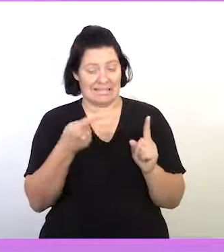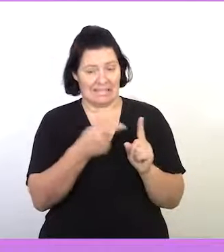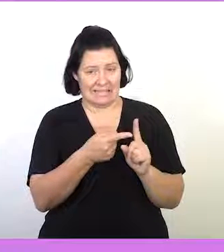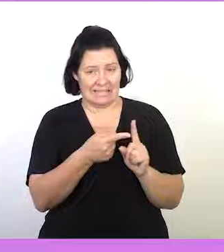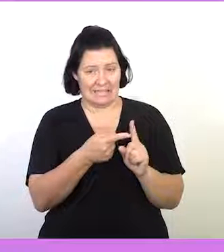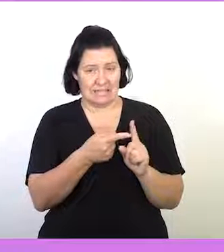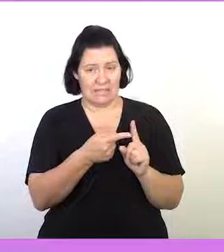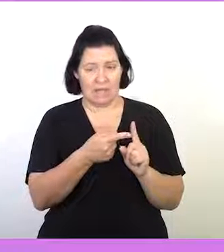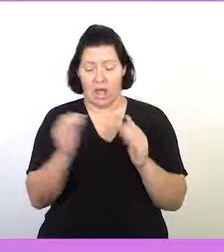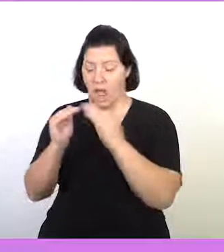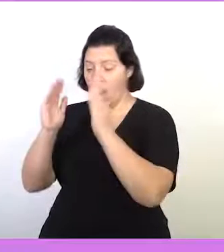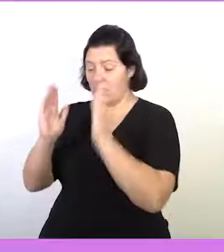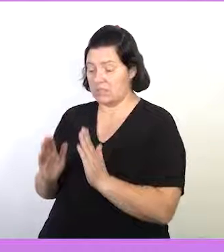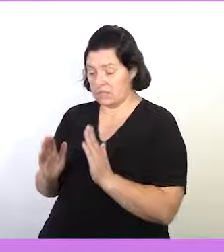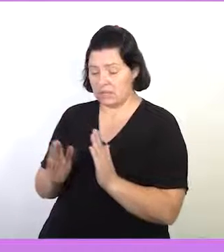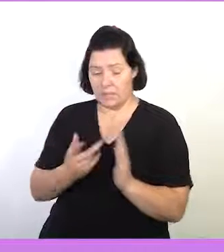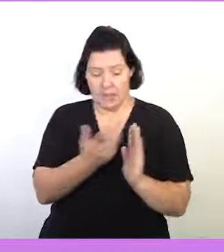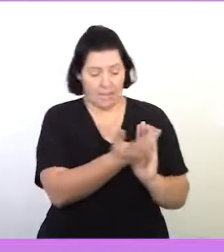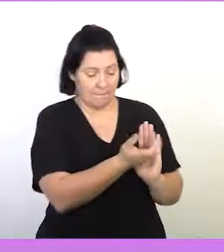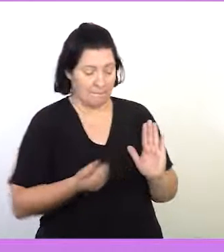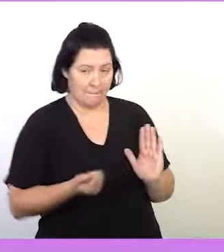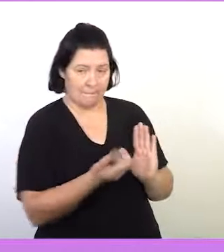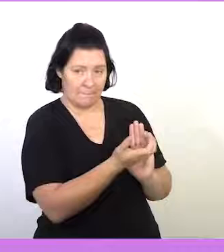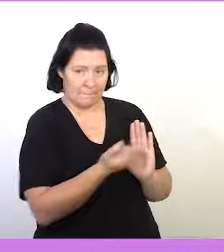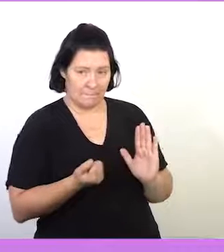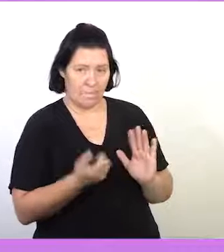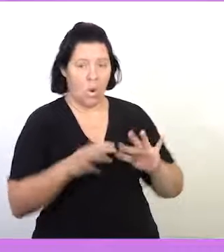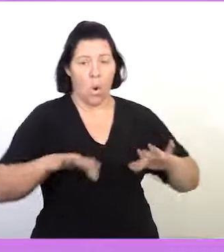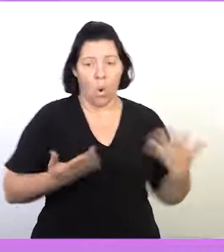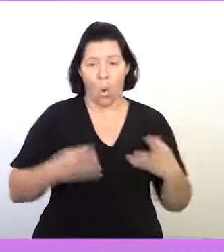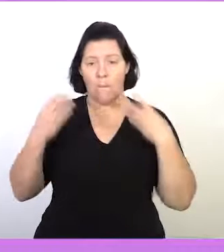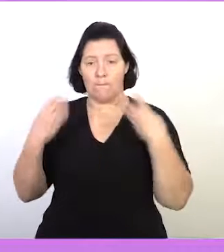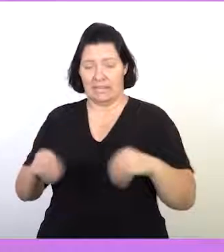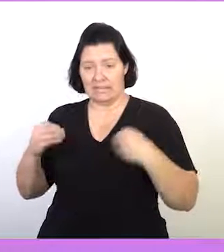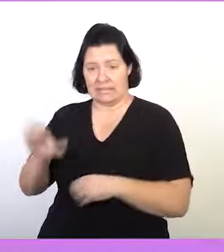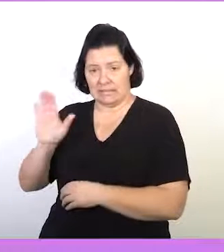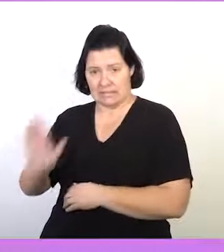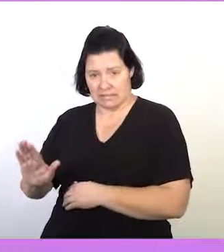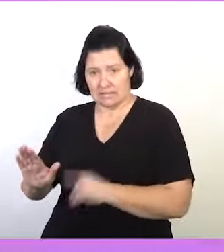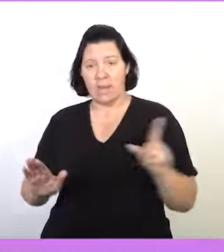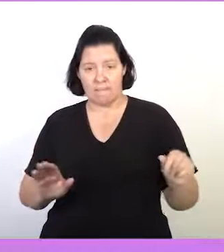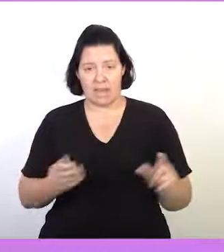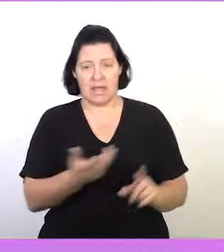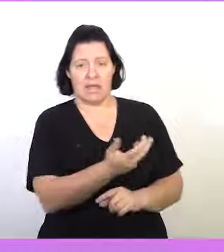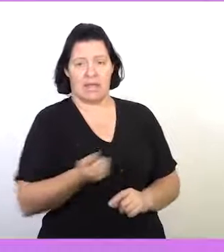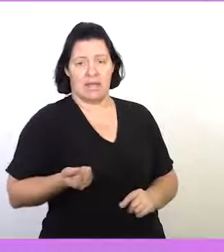a household, and if you have a business, that can be a business,